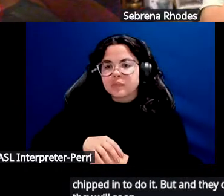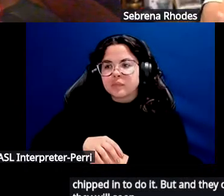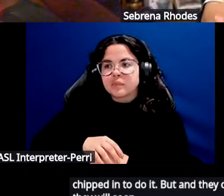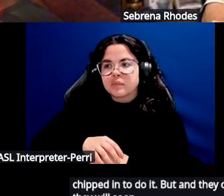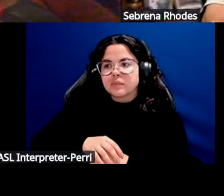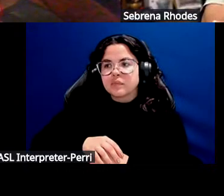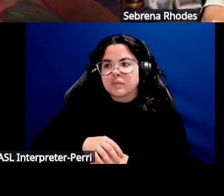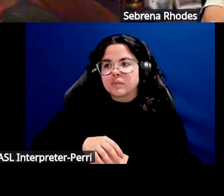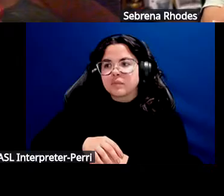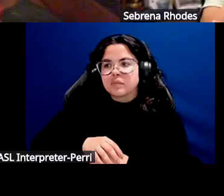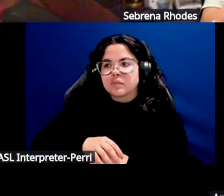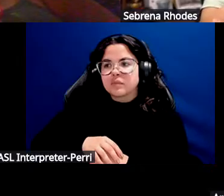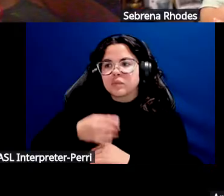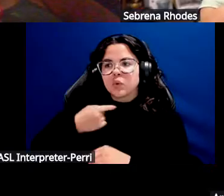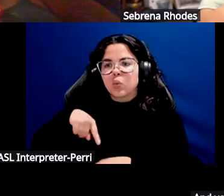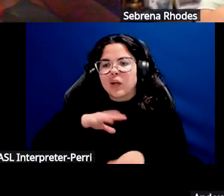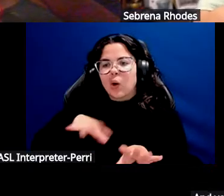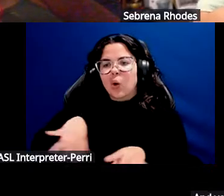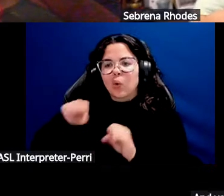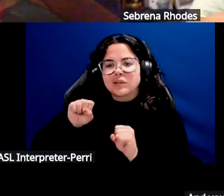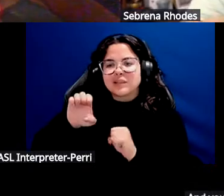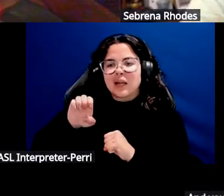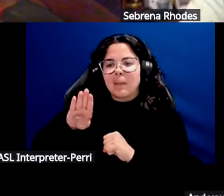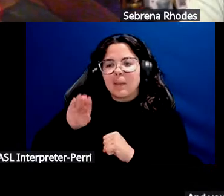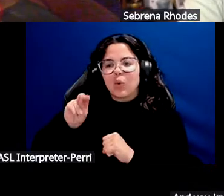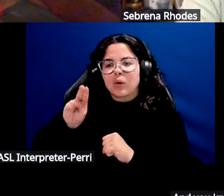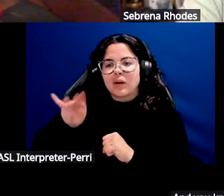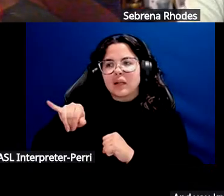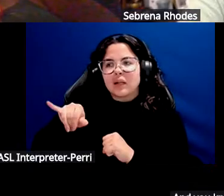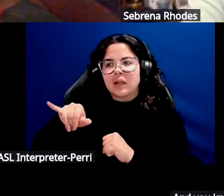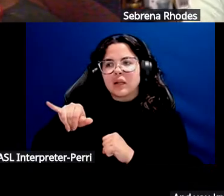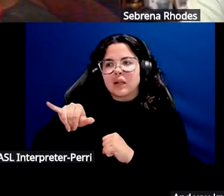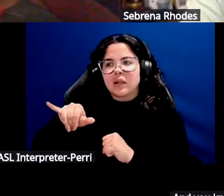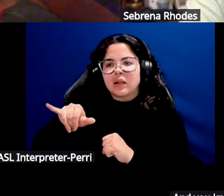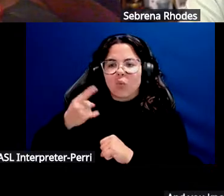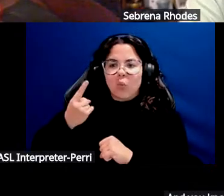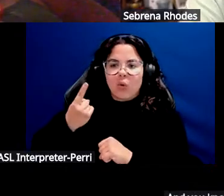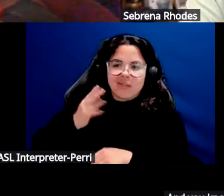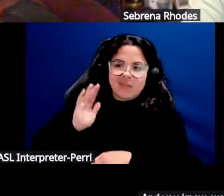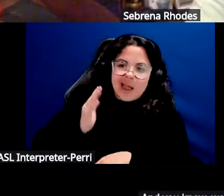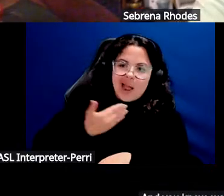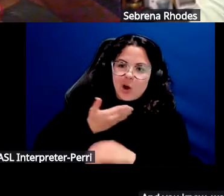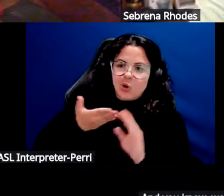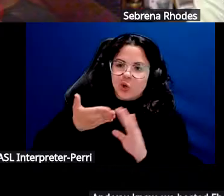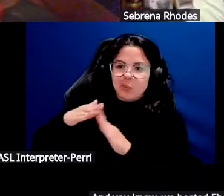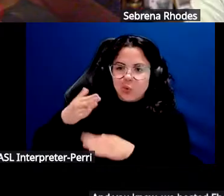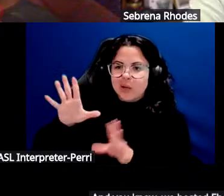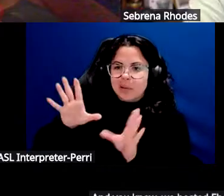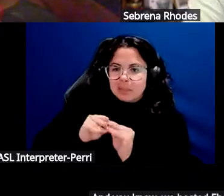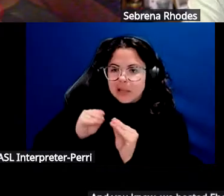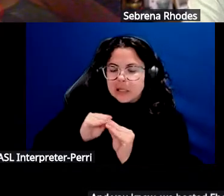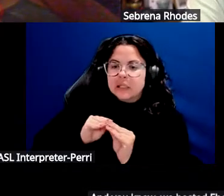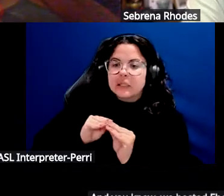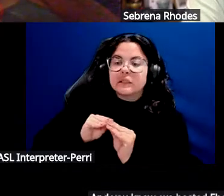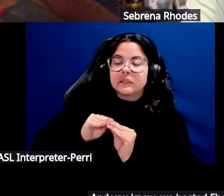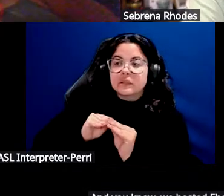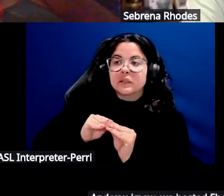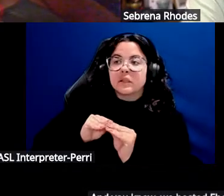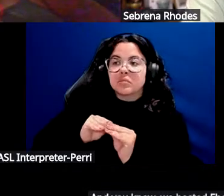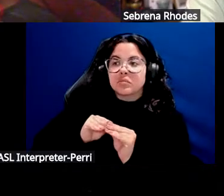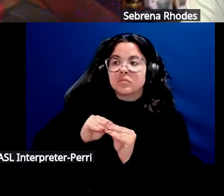And you know, we hosted Ebony at one of our community meetings.